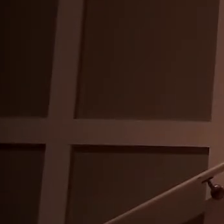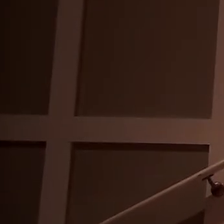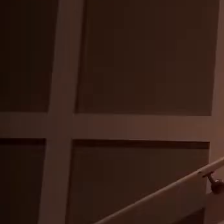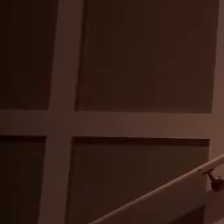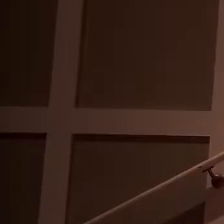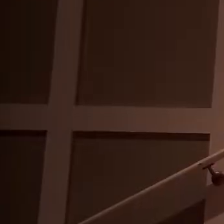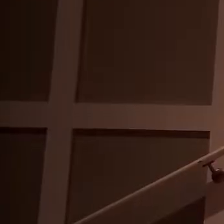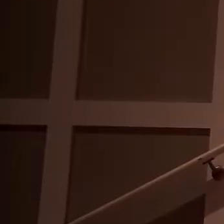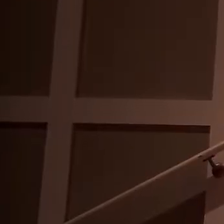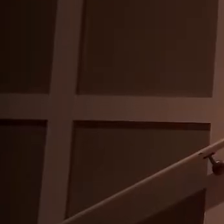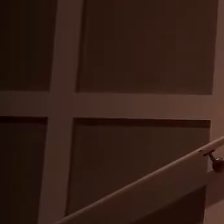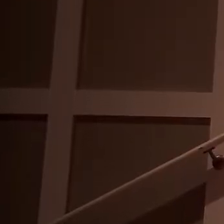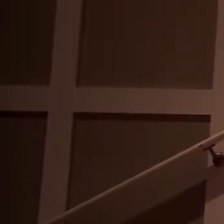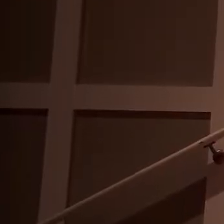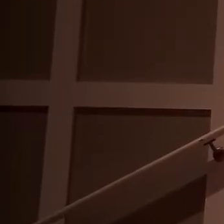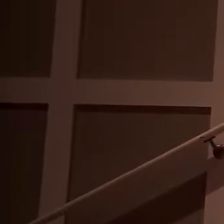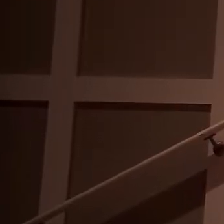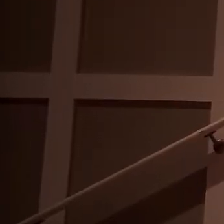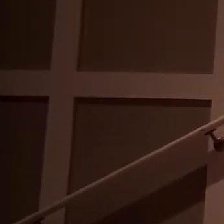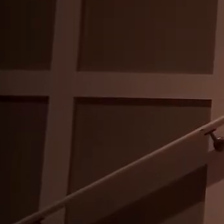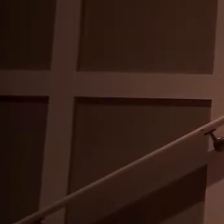absolutely.